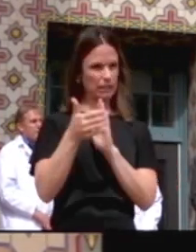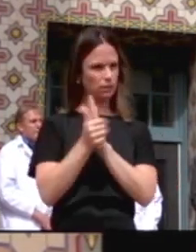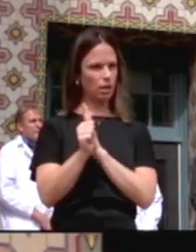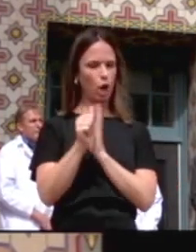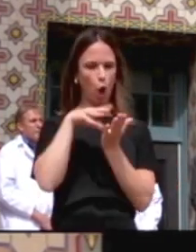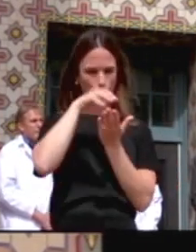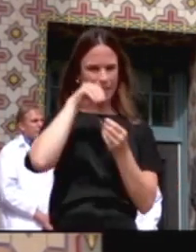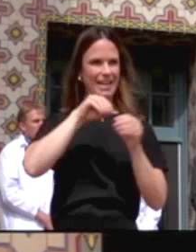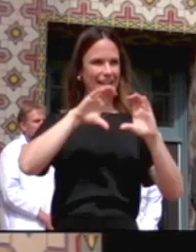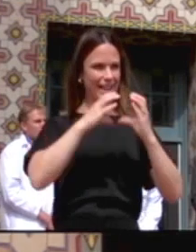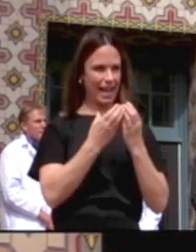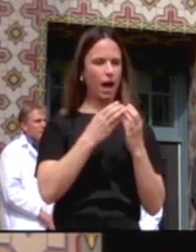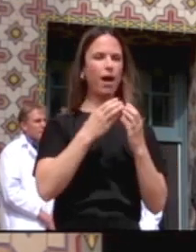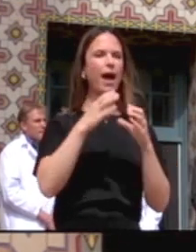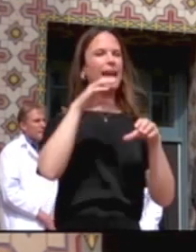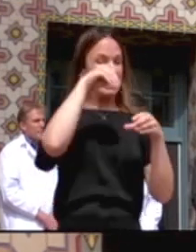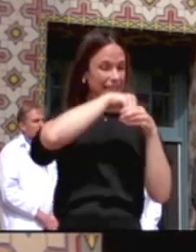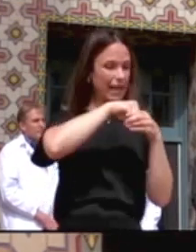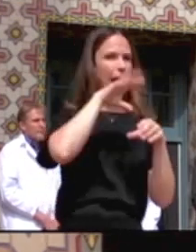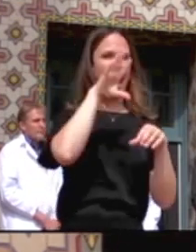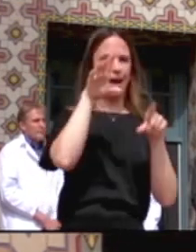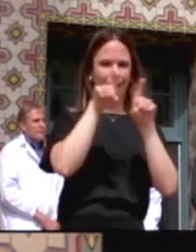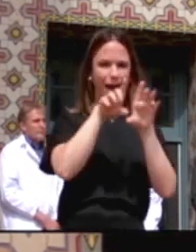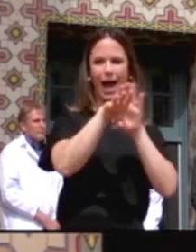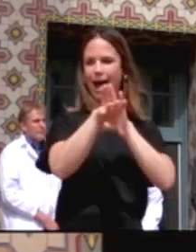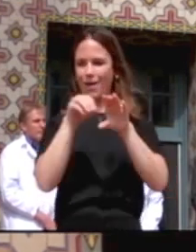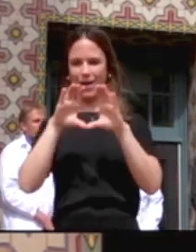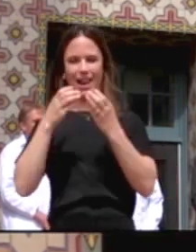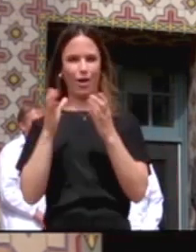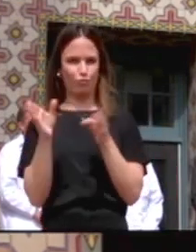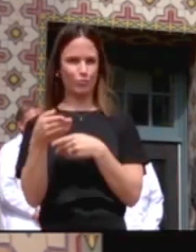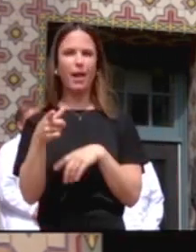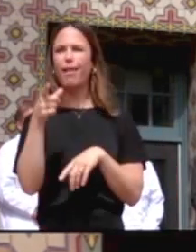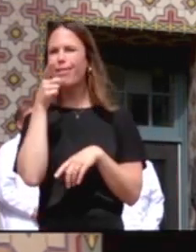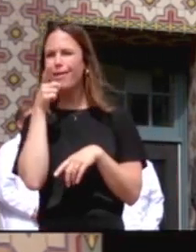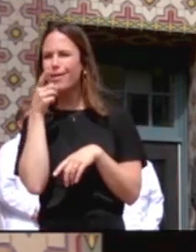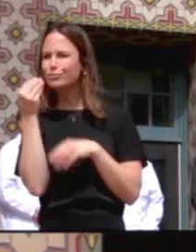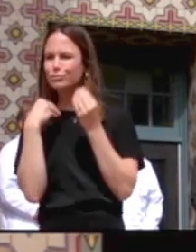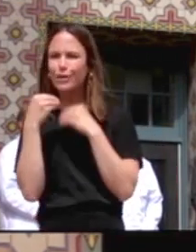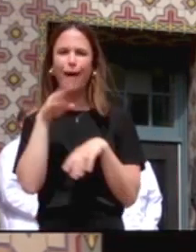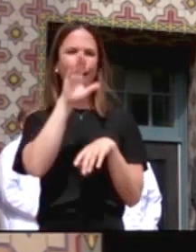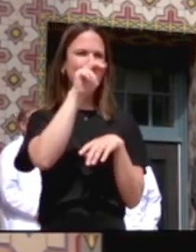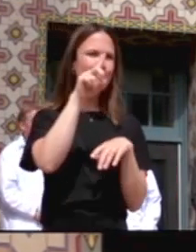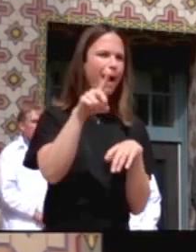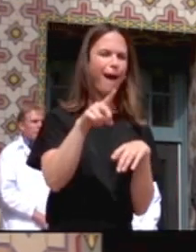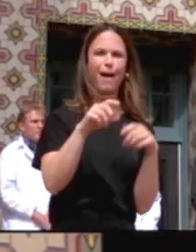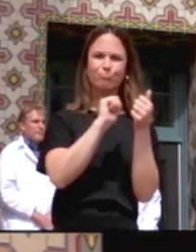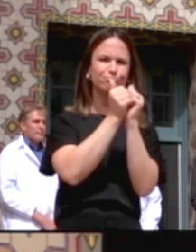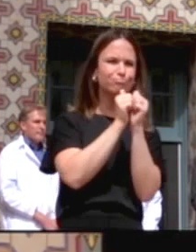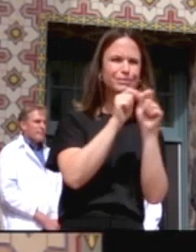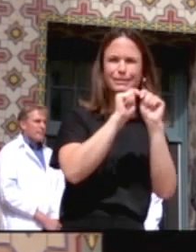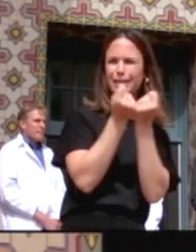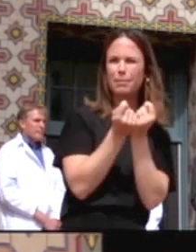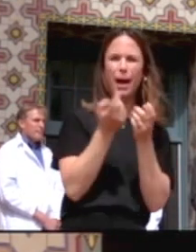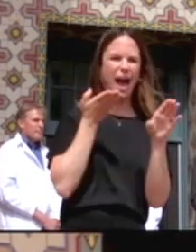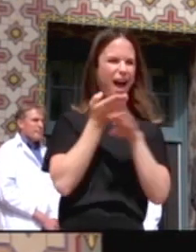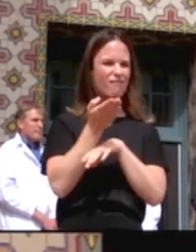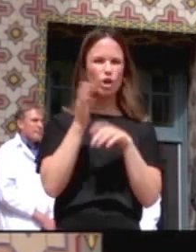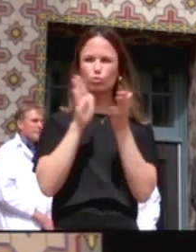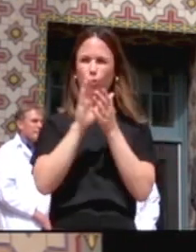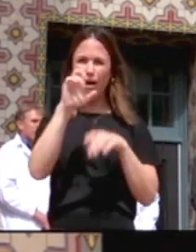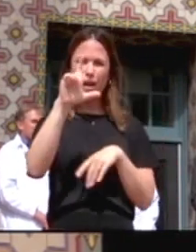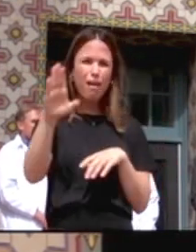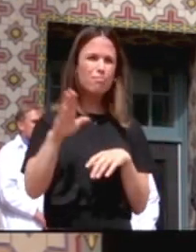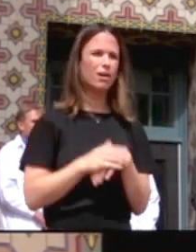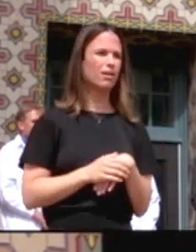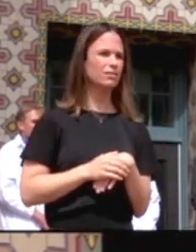in class and out of class, in the lunchroom and in band, in sports teams, and in after-school clubs.